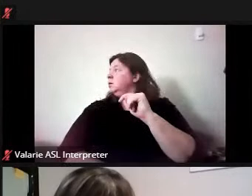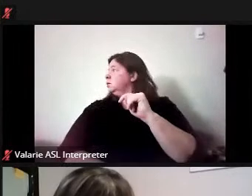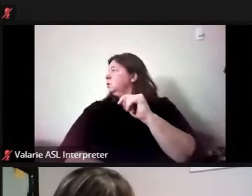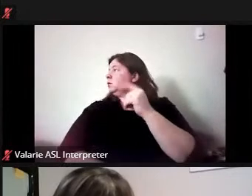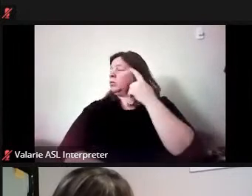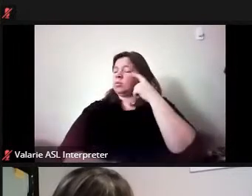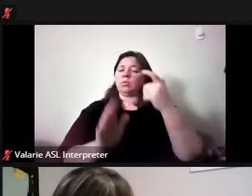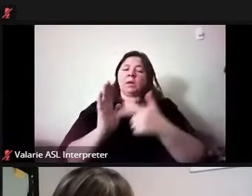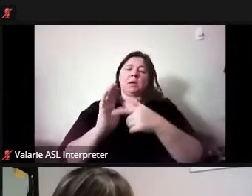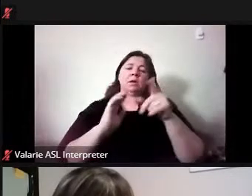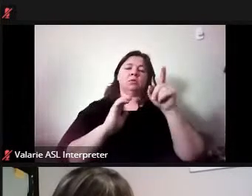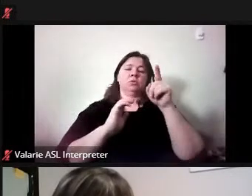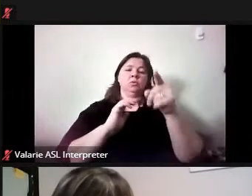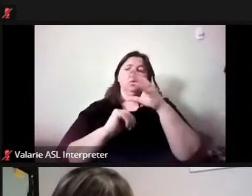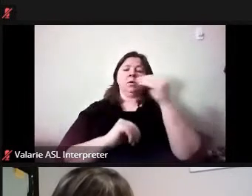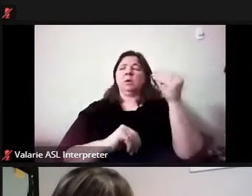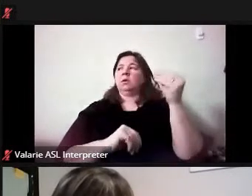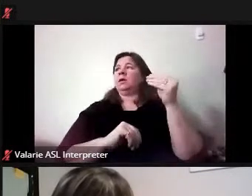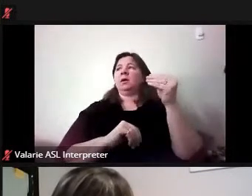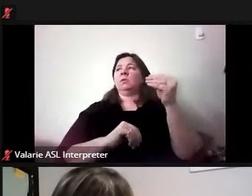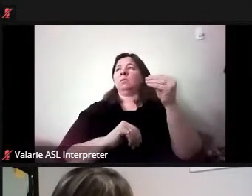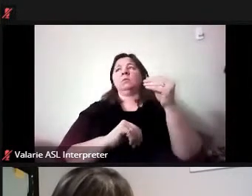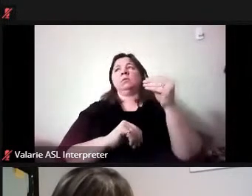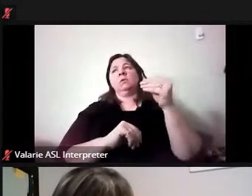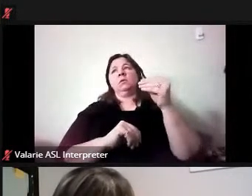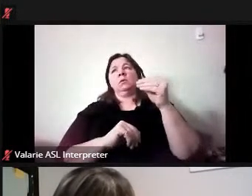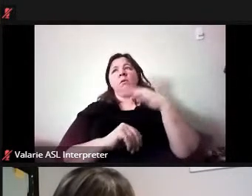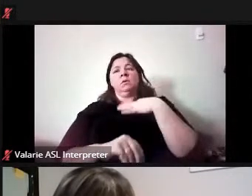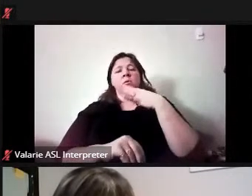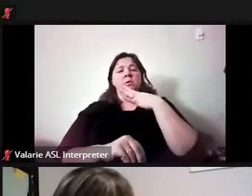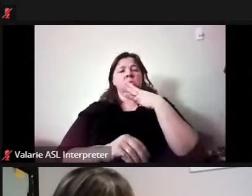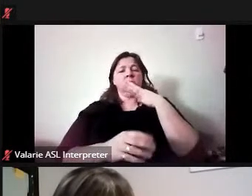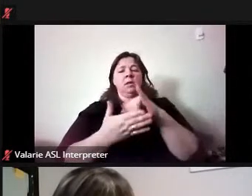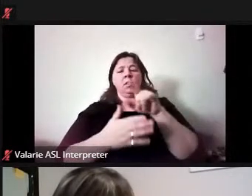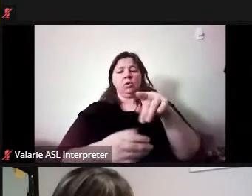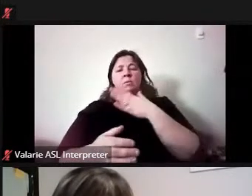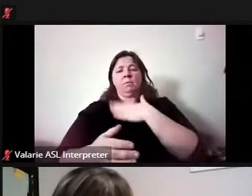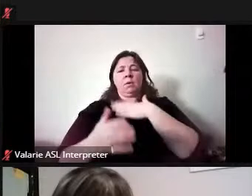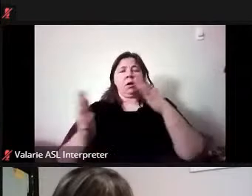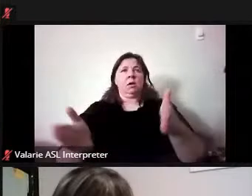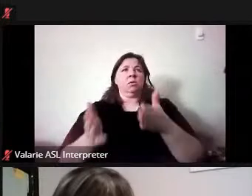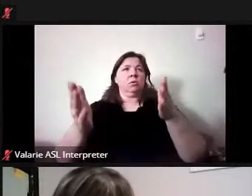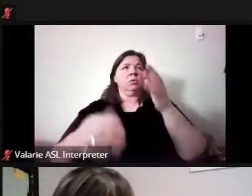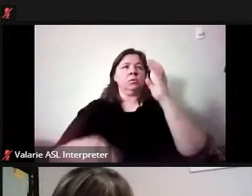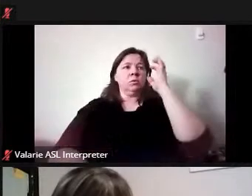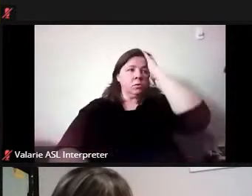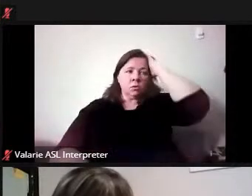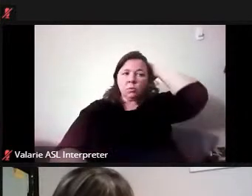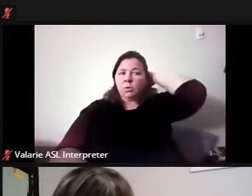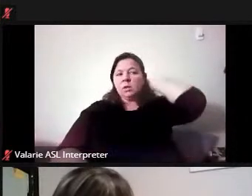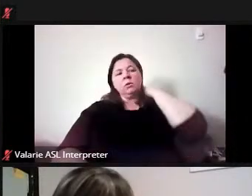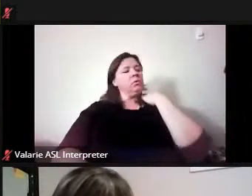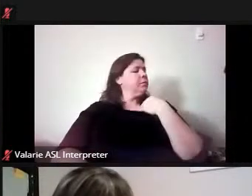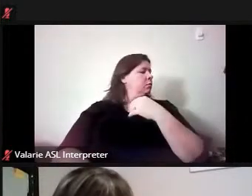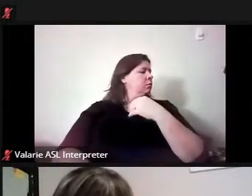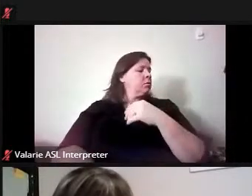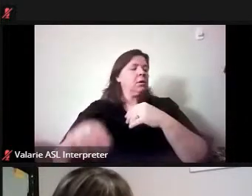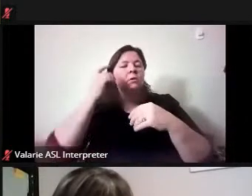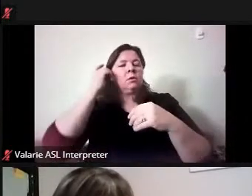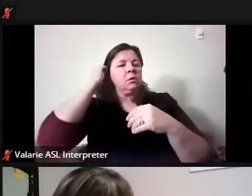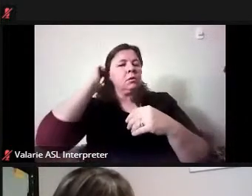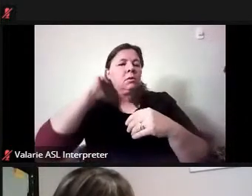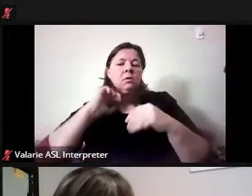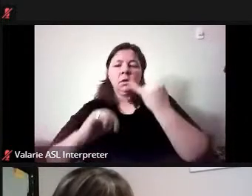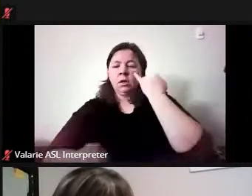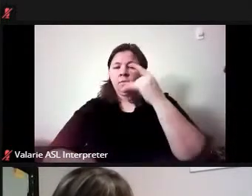recognize you and to say that you're my encouragement. My question is, if